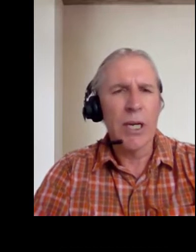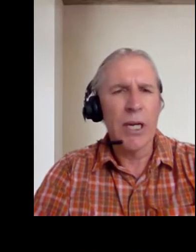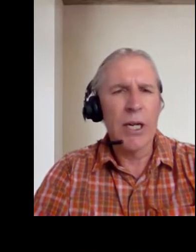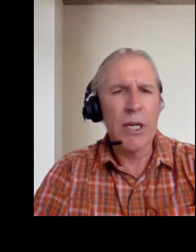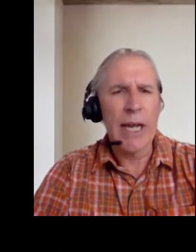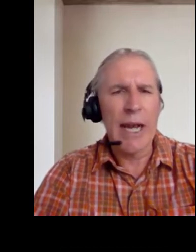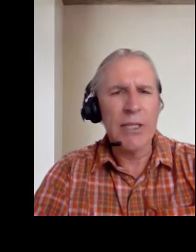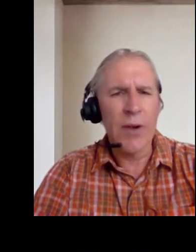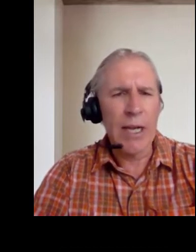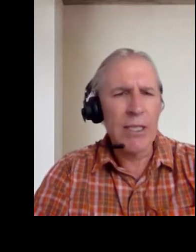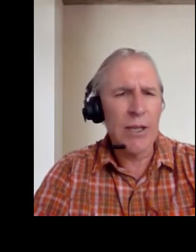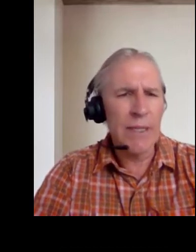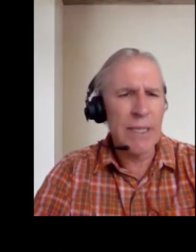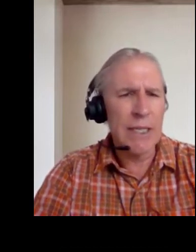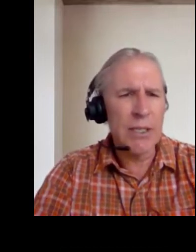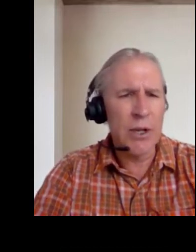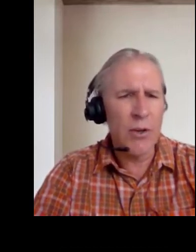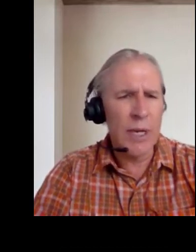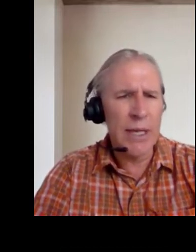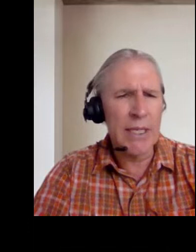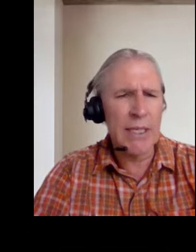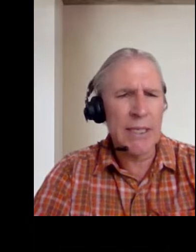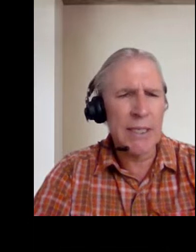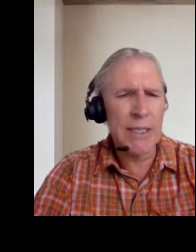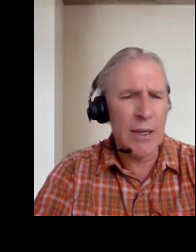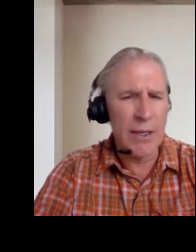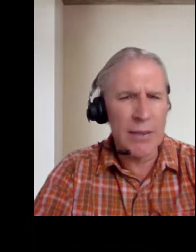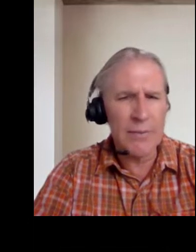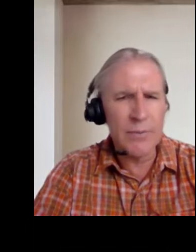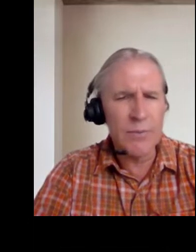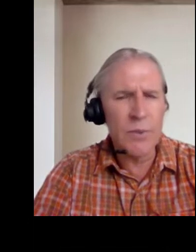So first, we're going to look at direct services. So in this